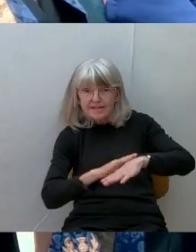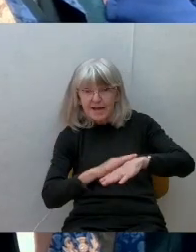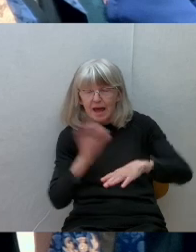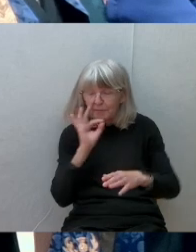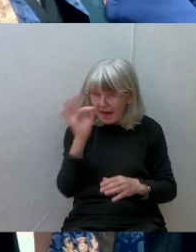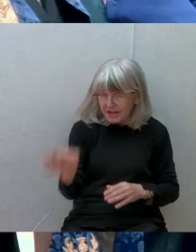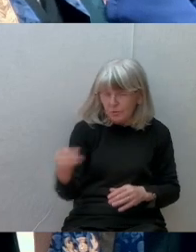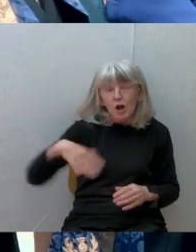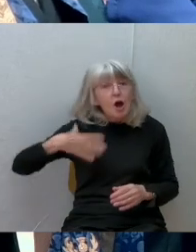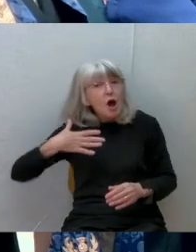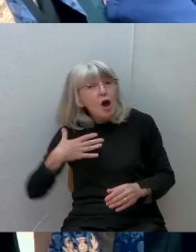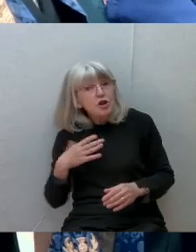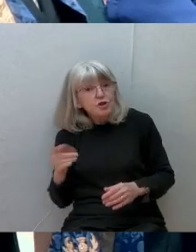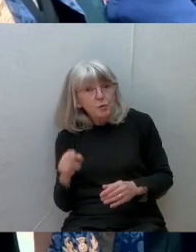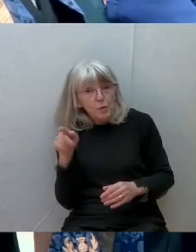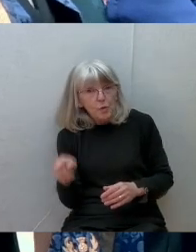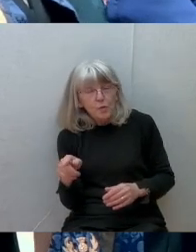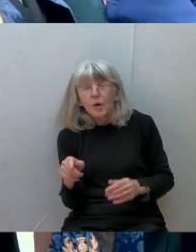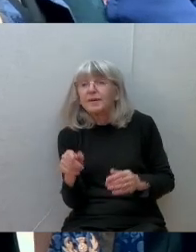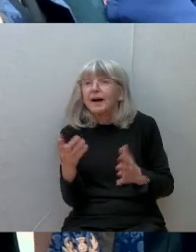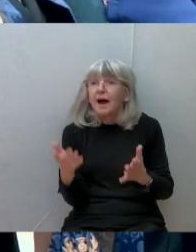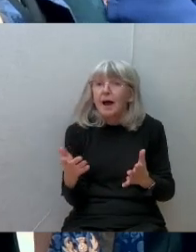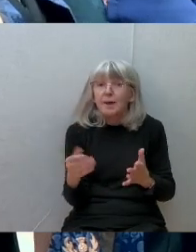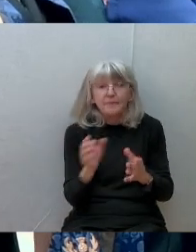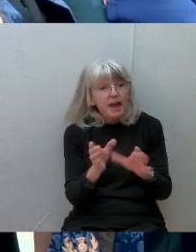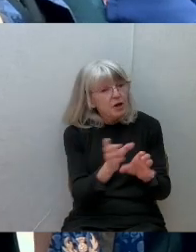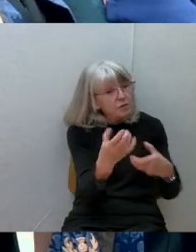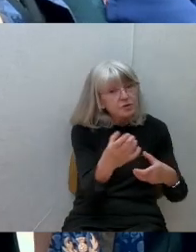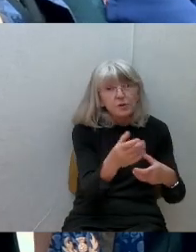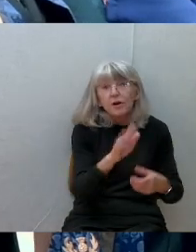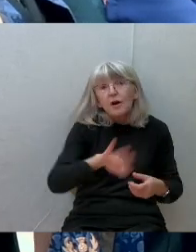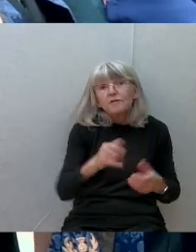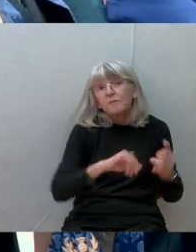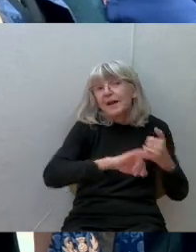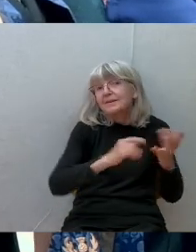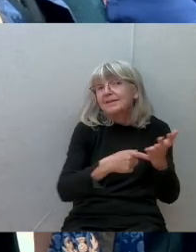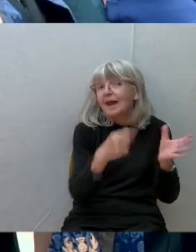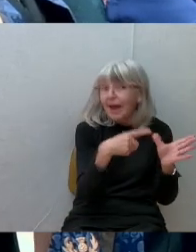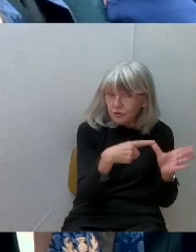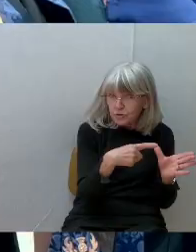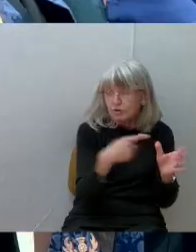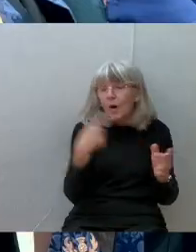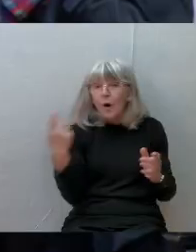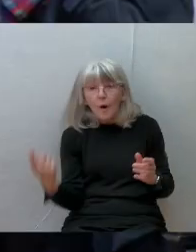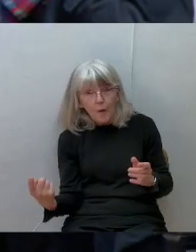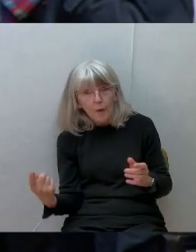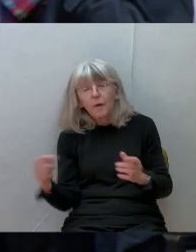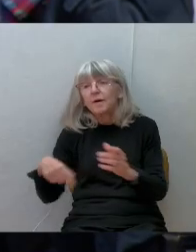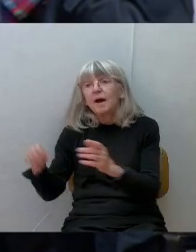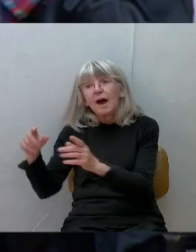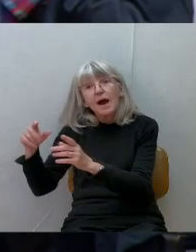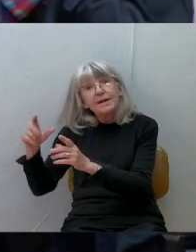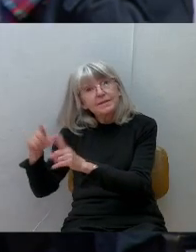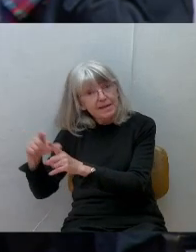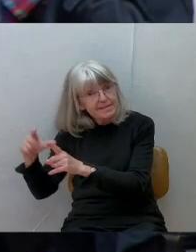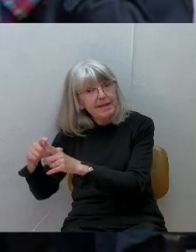University of Dundee degree. In that year, students could choose a St. Andrews degree, or mother university or a Dundee degree. Not